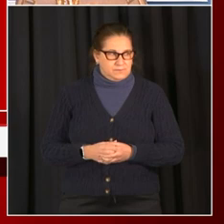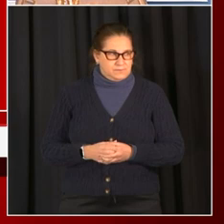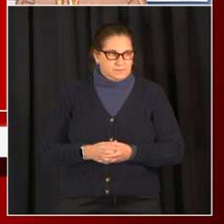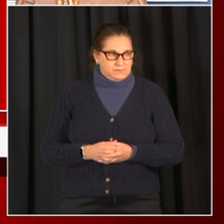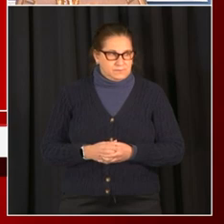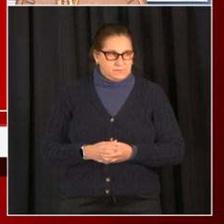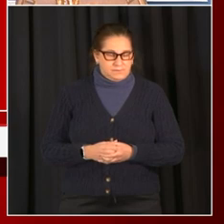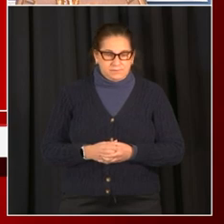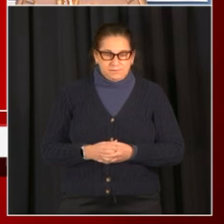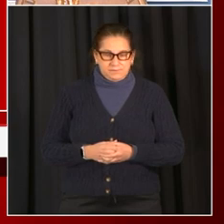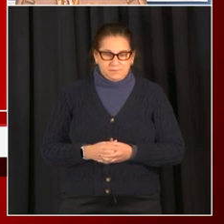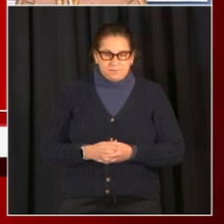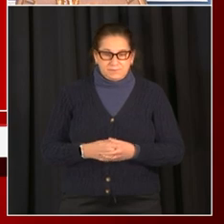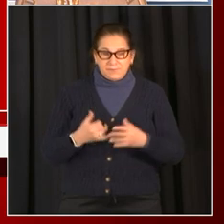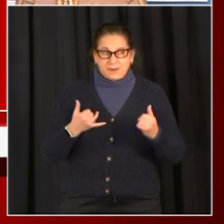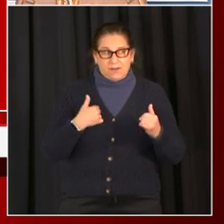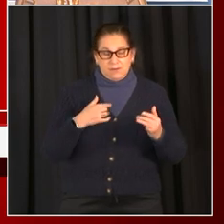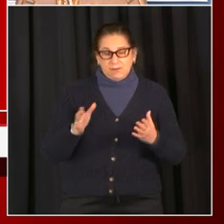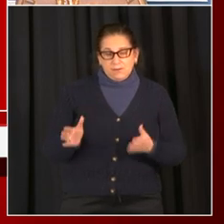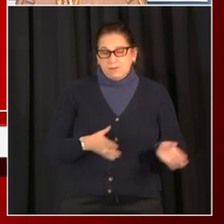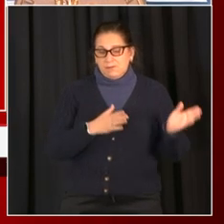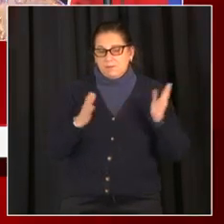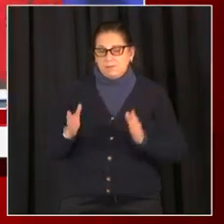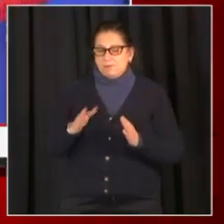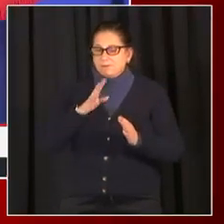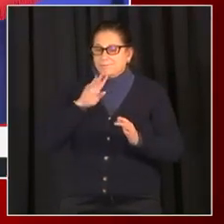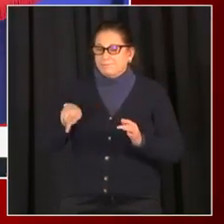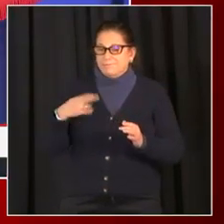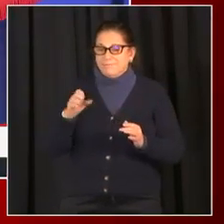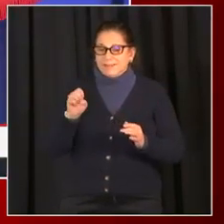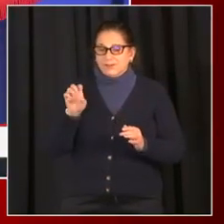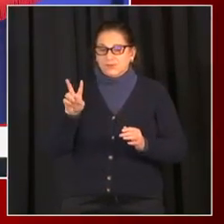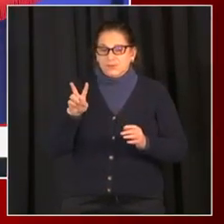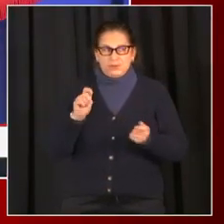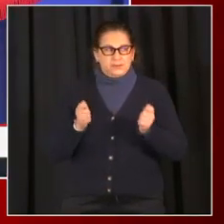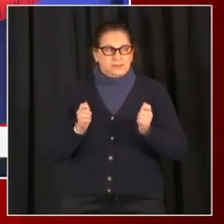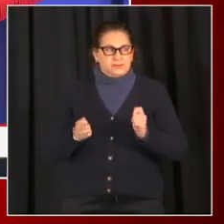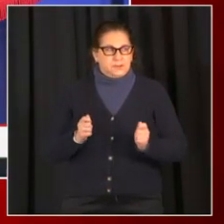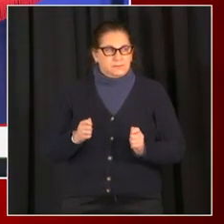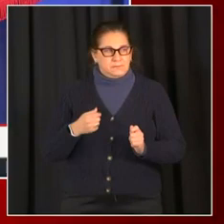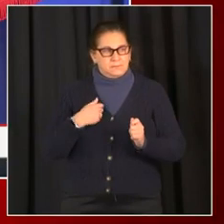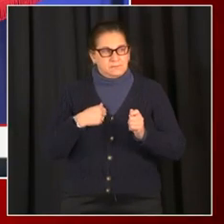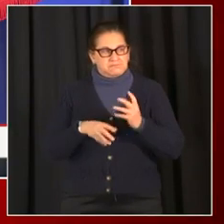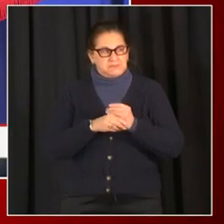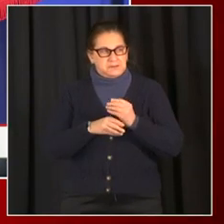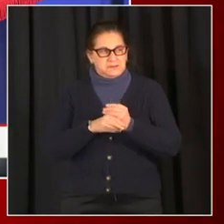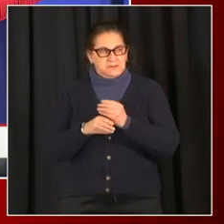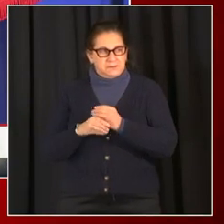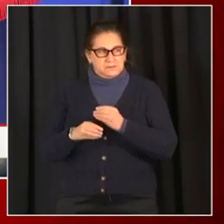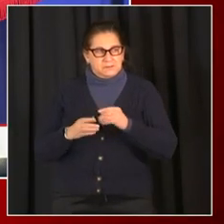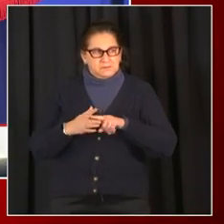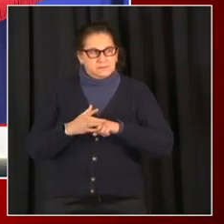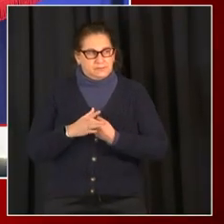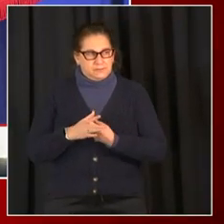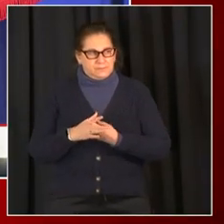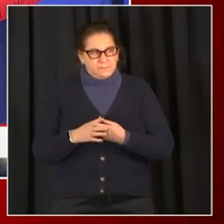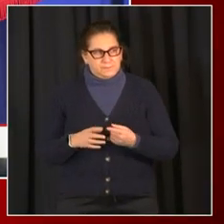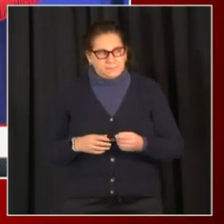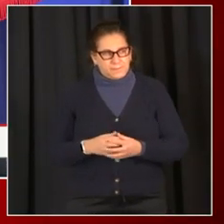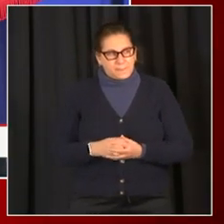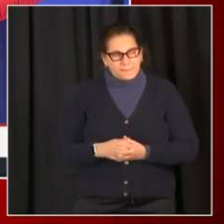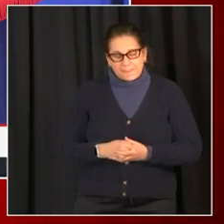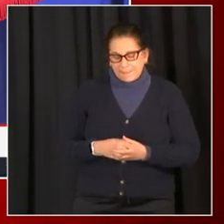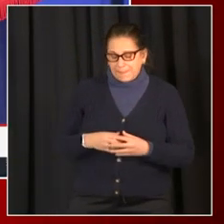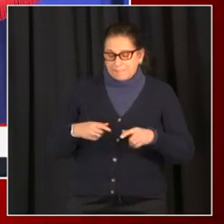So now let's turn to some additional phase 2 adjustments that